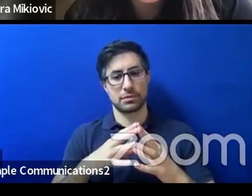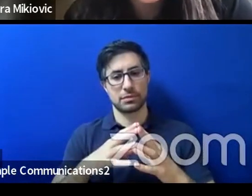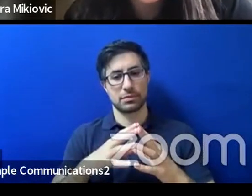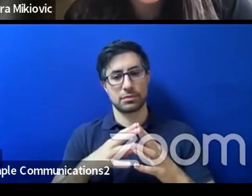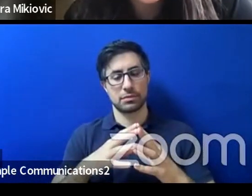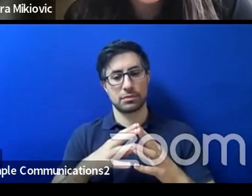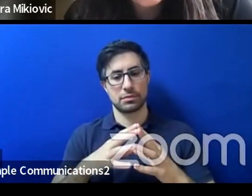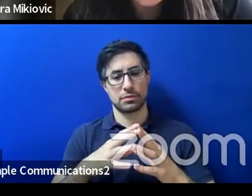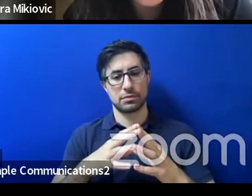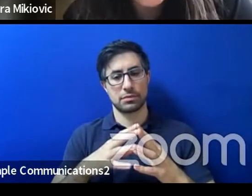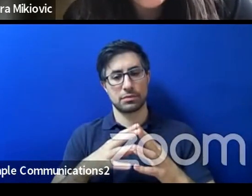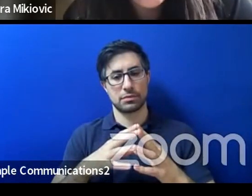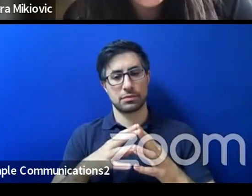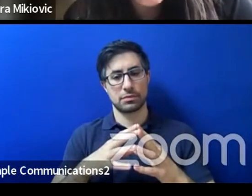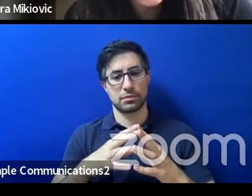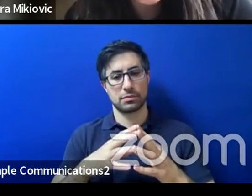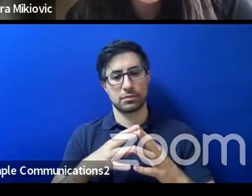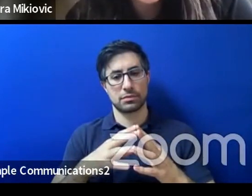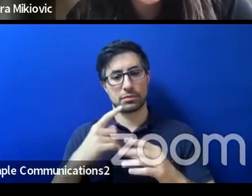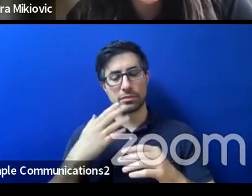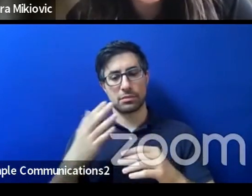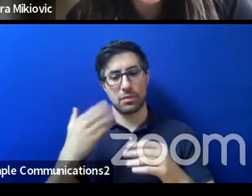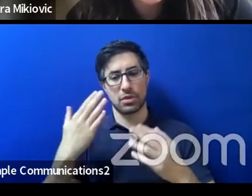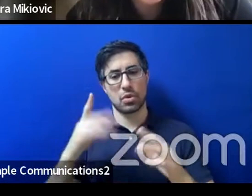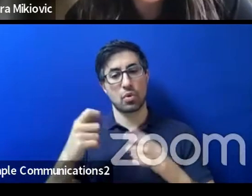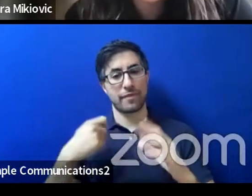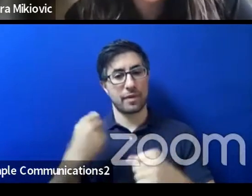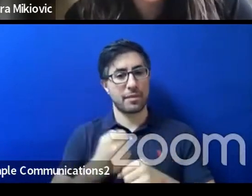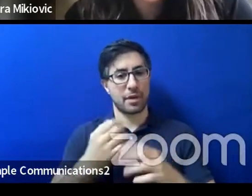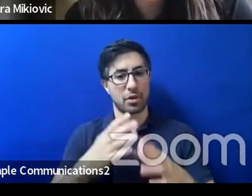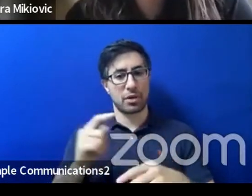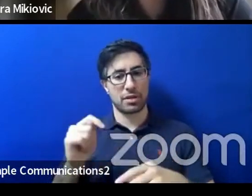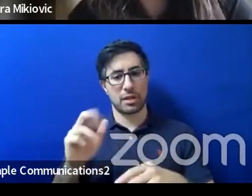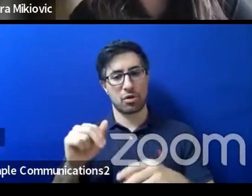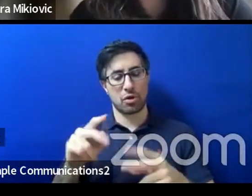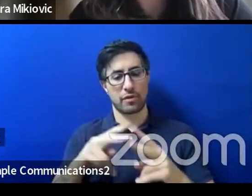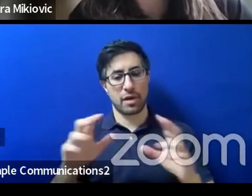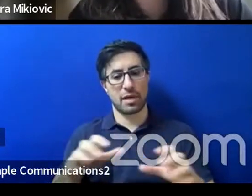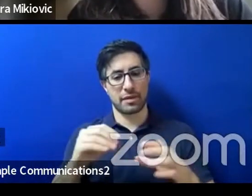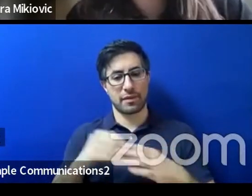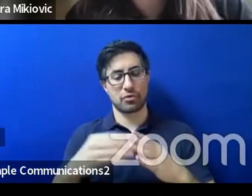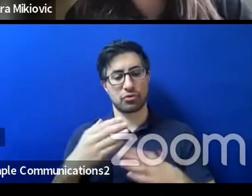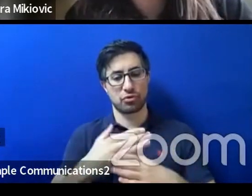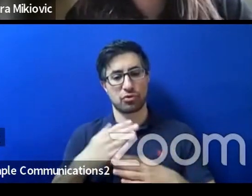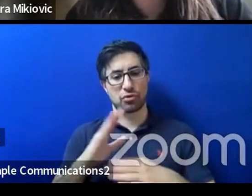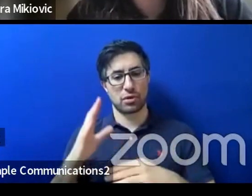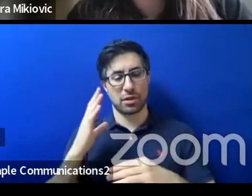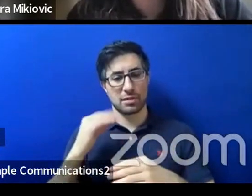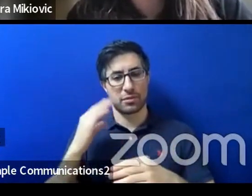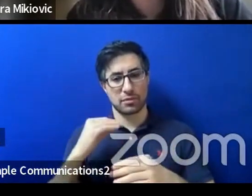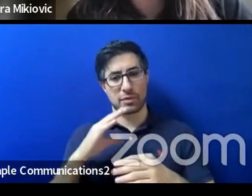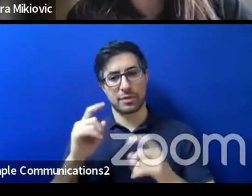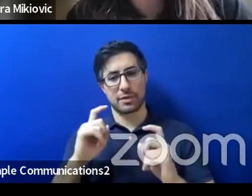know that you were a filmmaker. And Tara, you also are very active in sharing your experiences